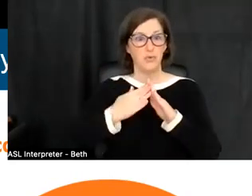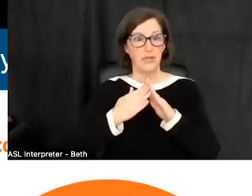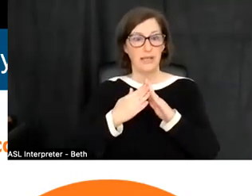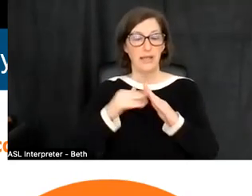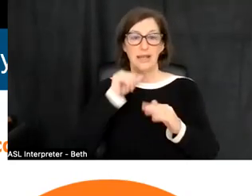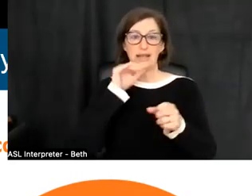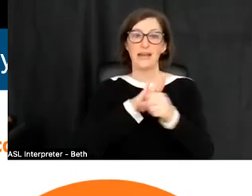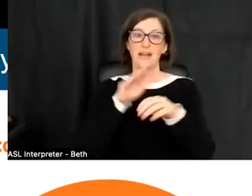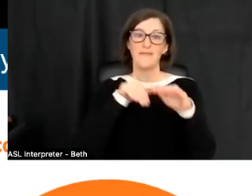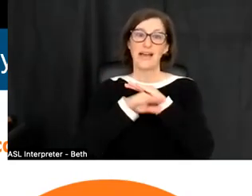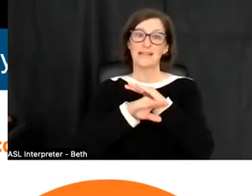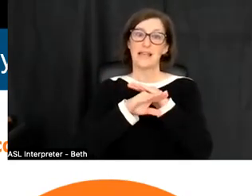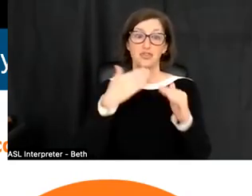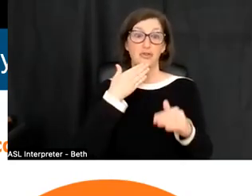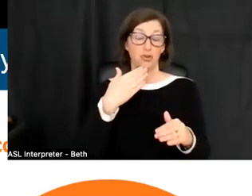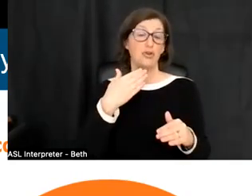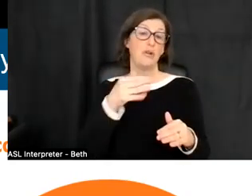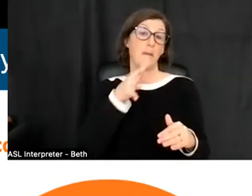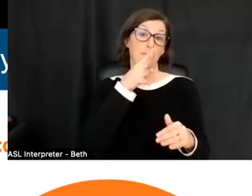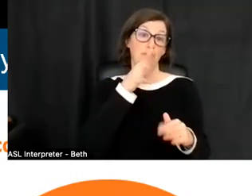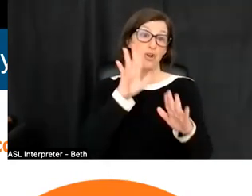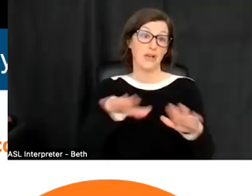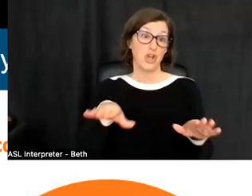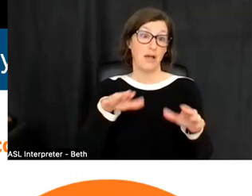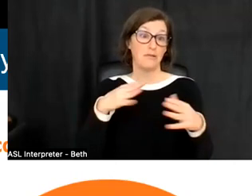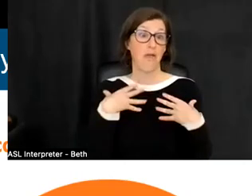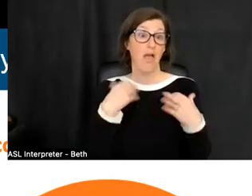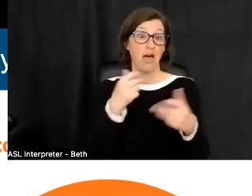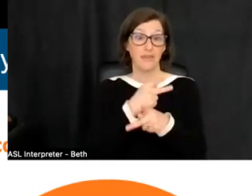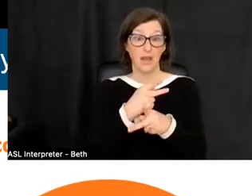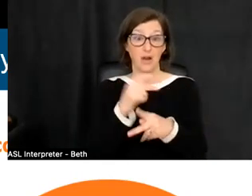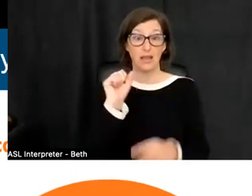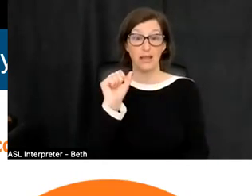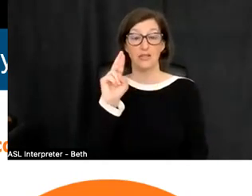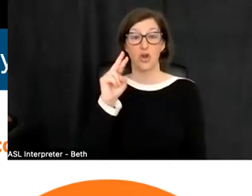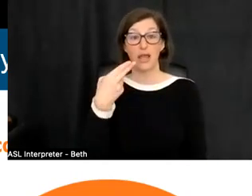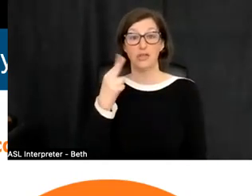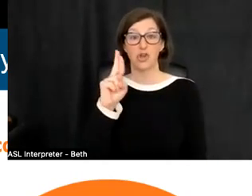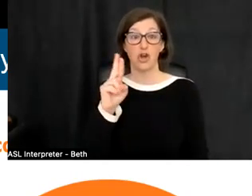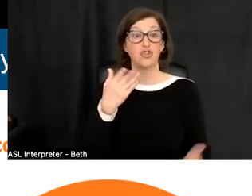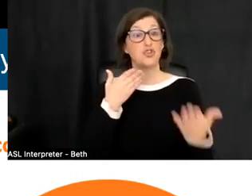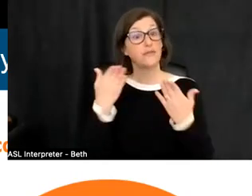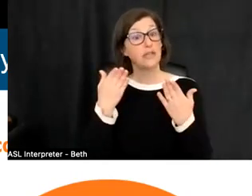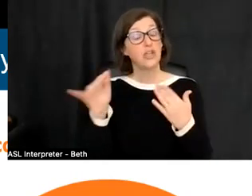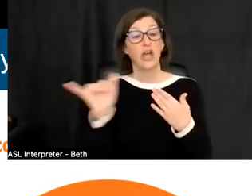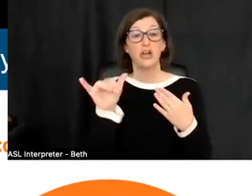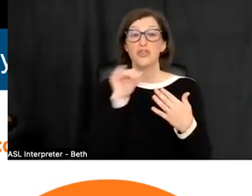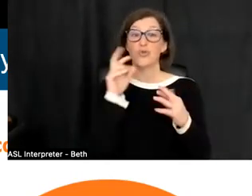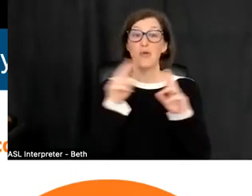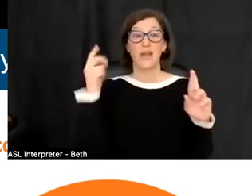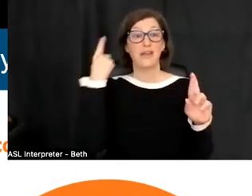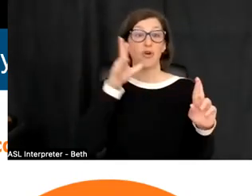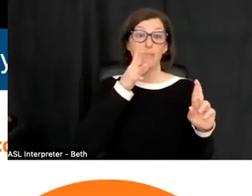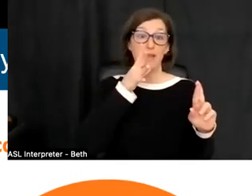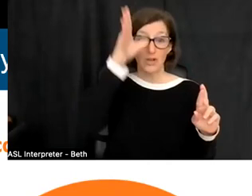access to quality maternal and child health care, as well as SRHR services, as well as unpreparedness for parenting